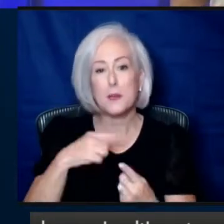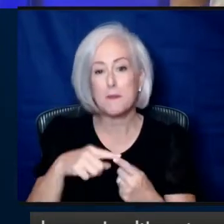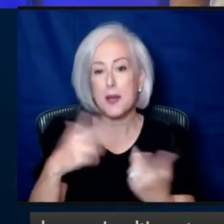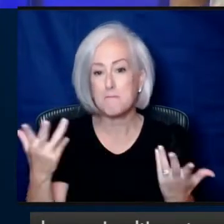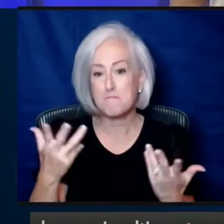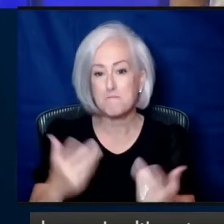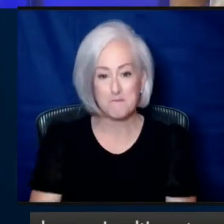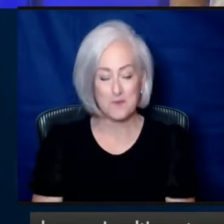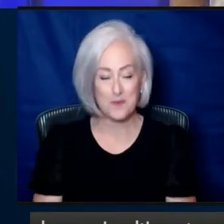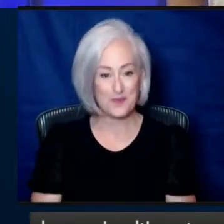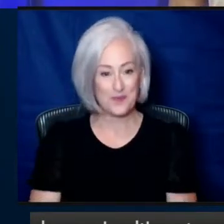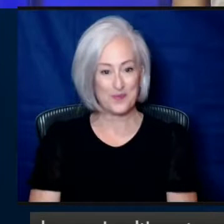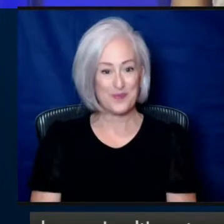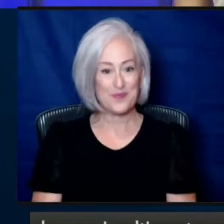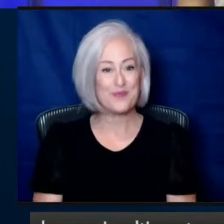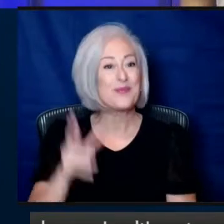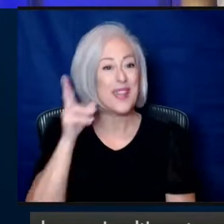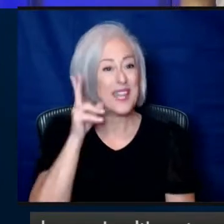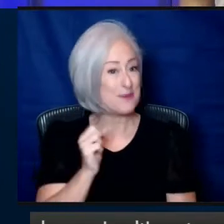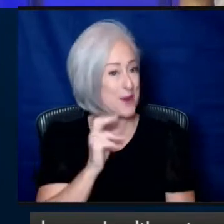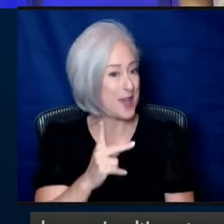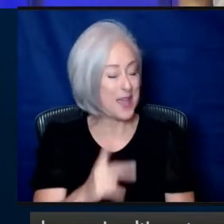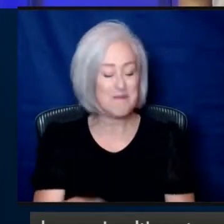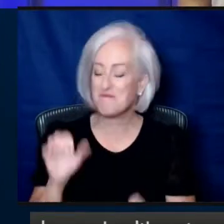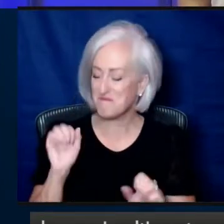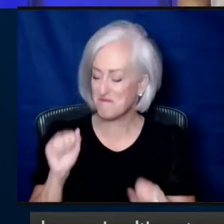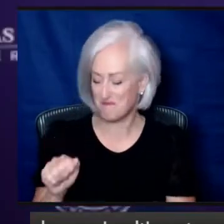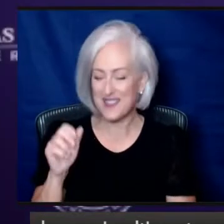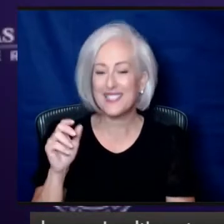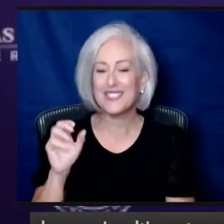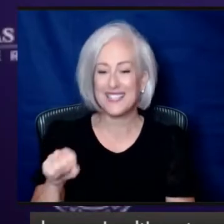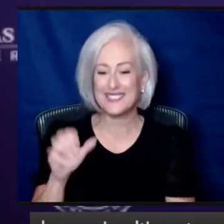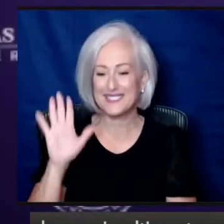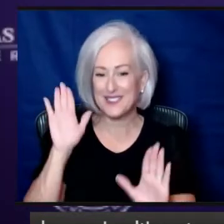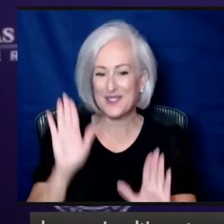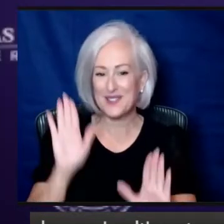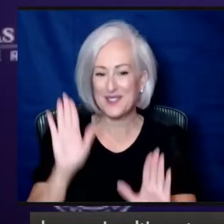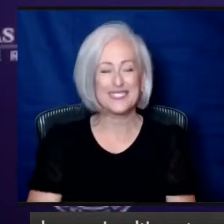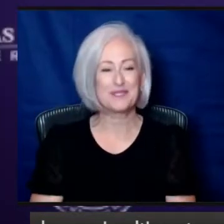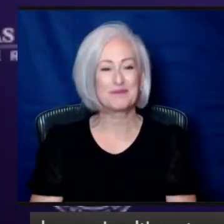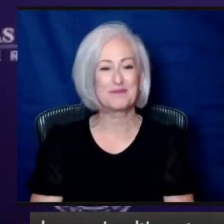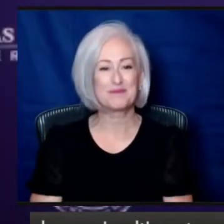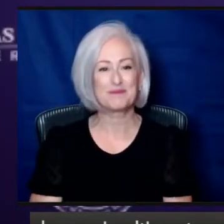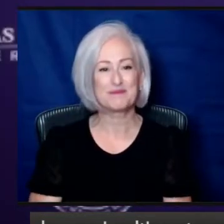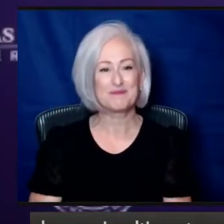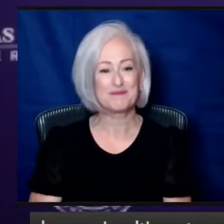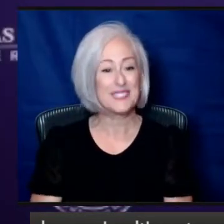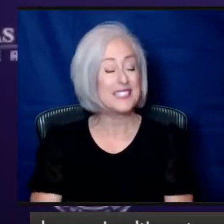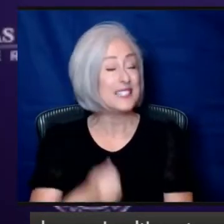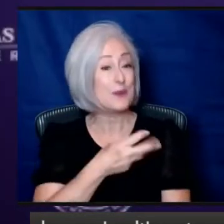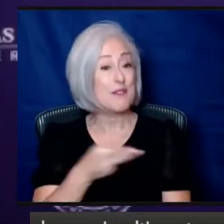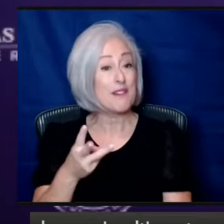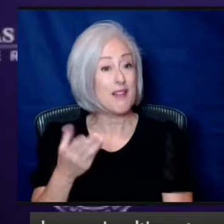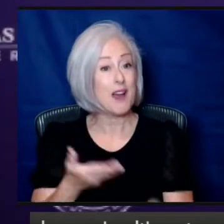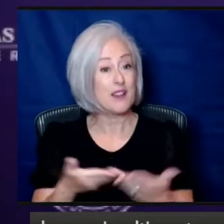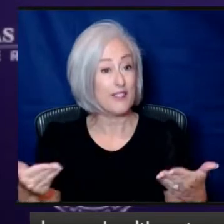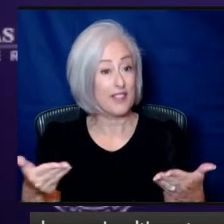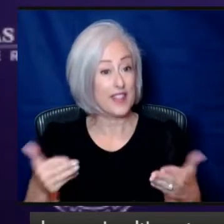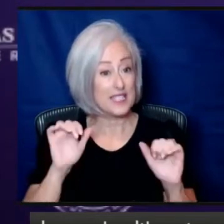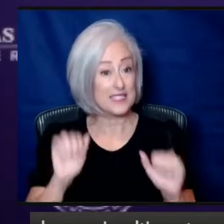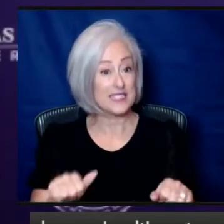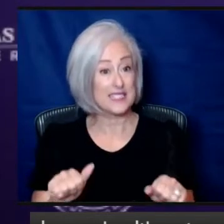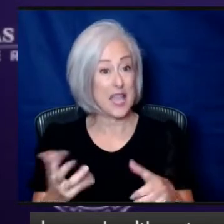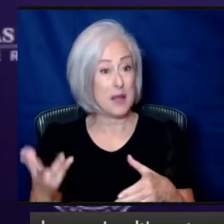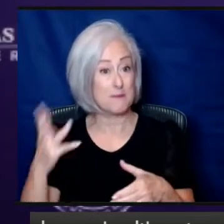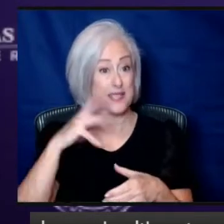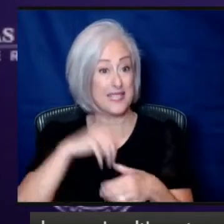Can you hear me okay? I can hear you now, yes. Wonderful. So, there's lots of things that can be in our